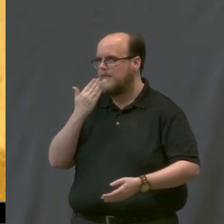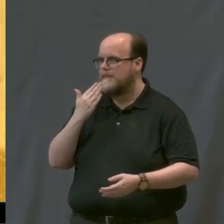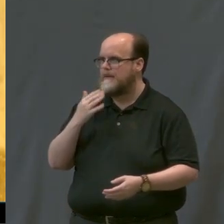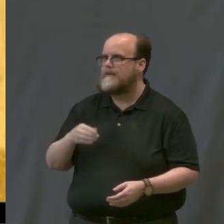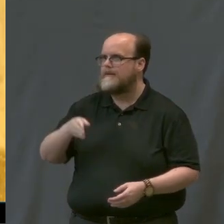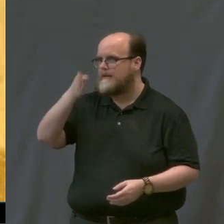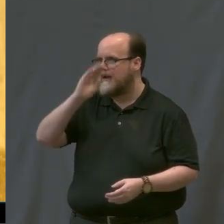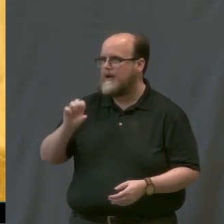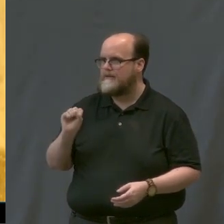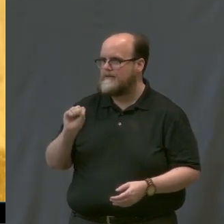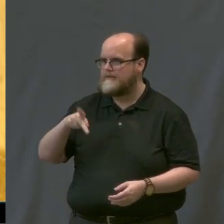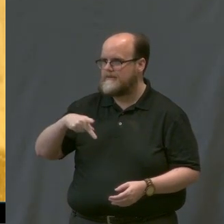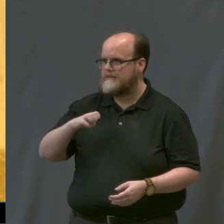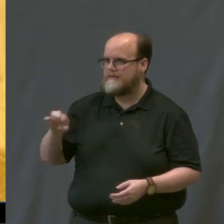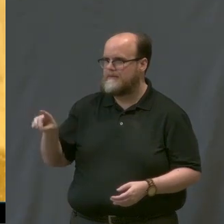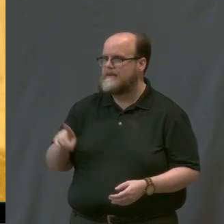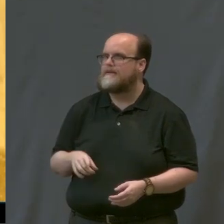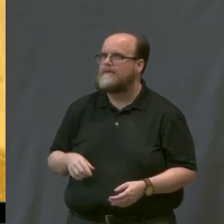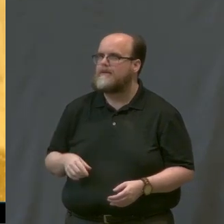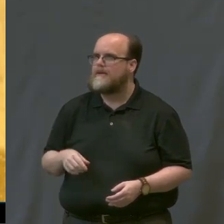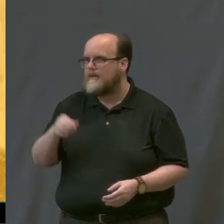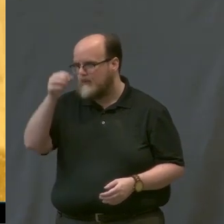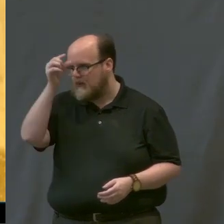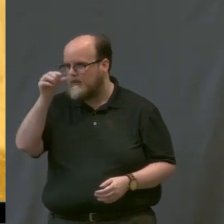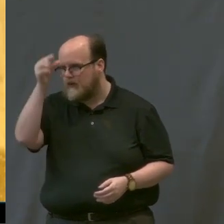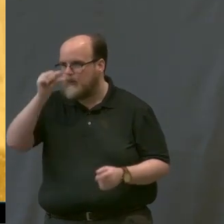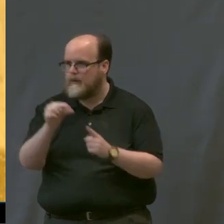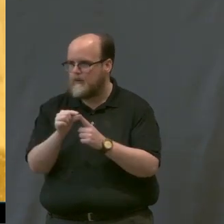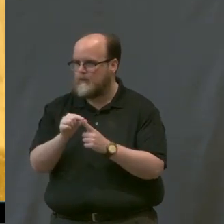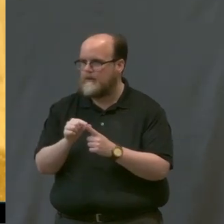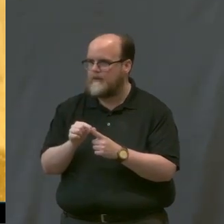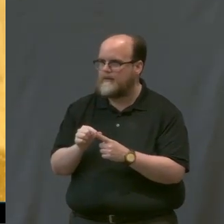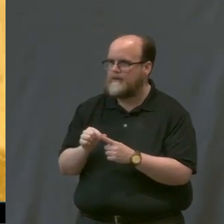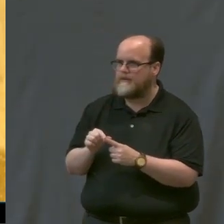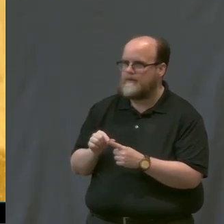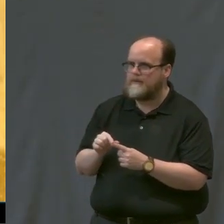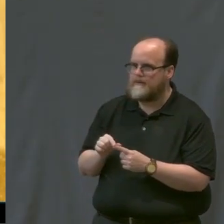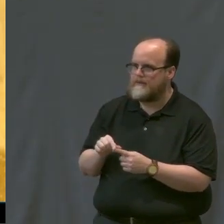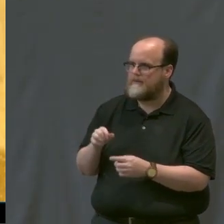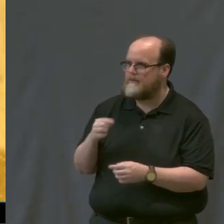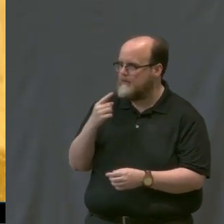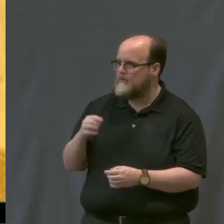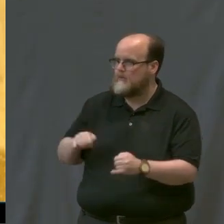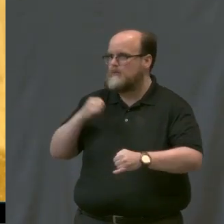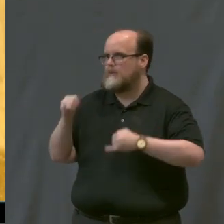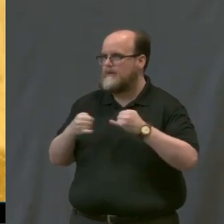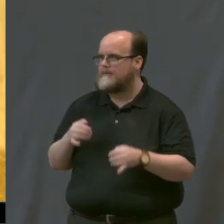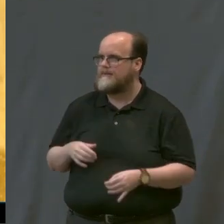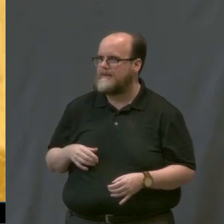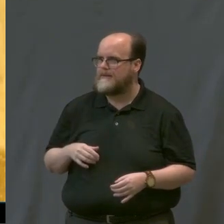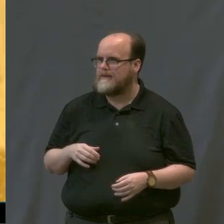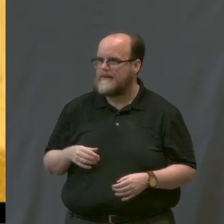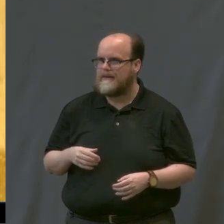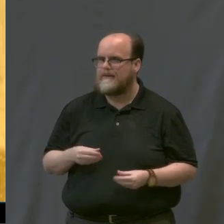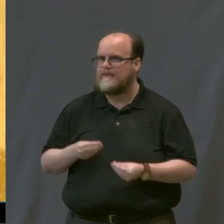On the section on God's speed, to get back to that, the Greek word also really translates to rejoice. So it puts it in a